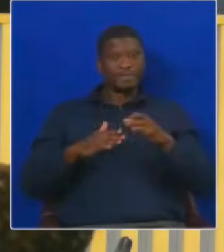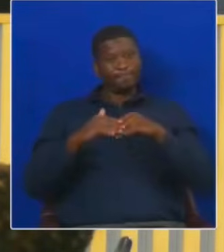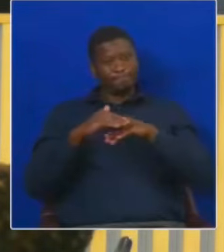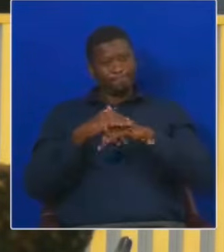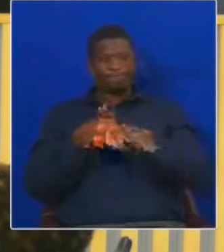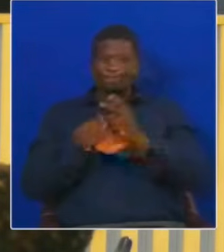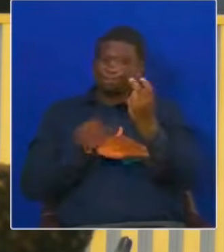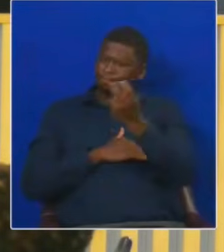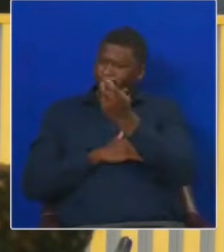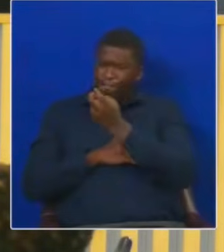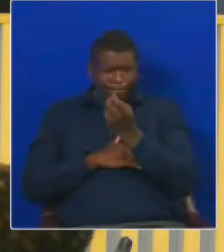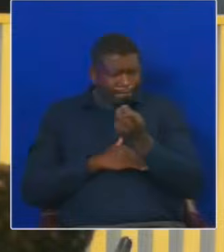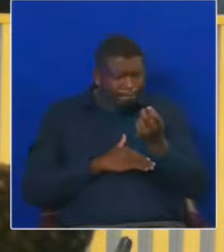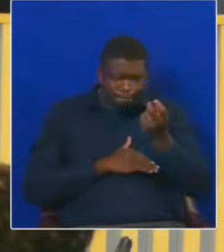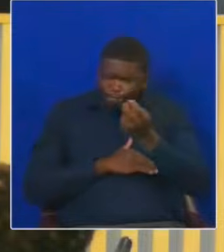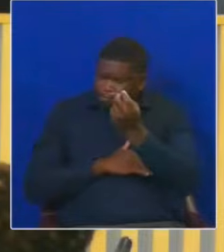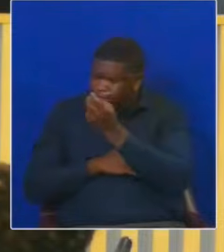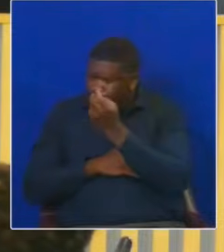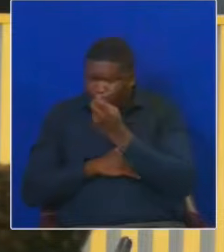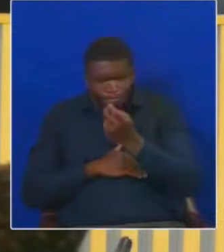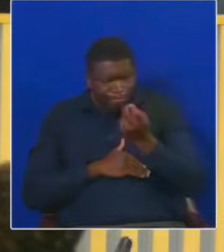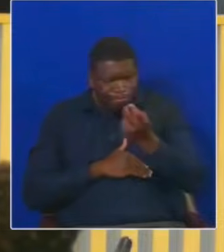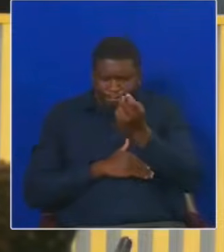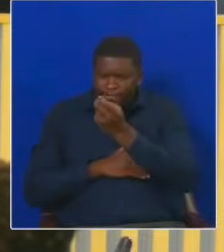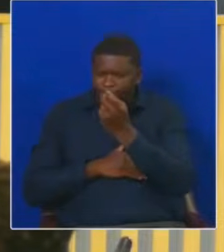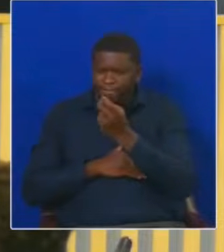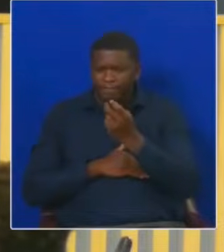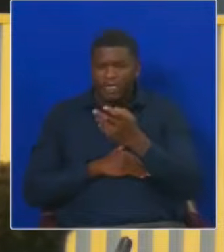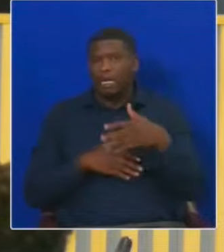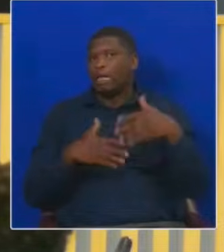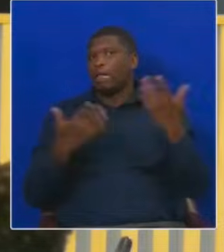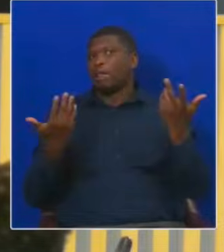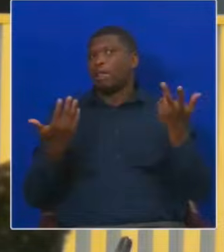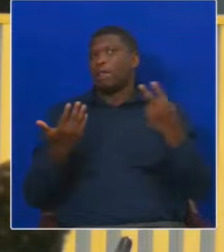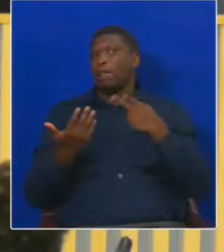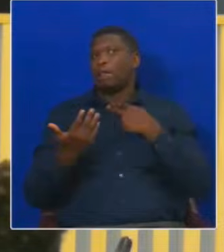found in the house.